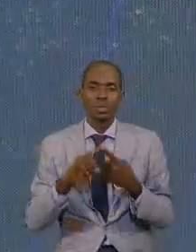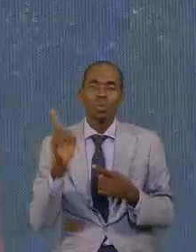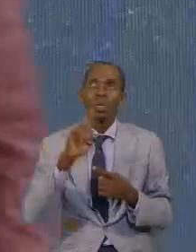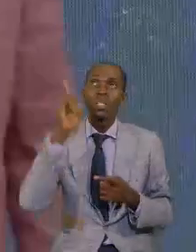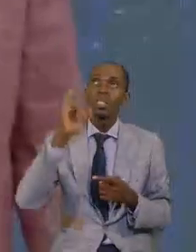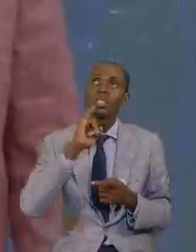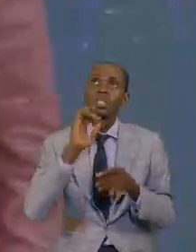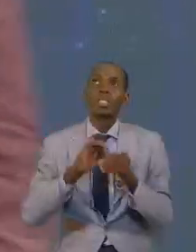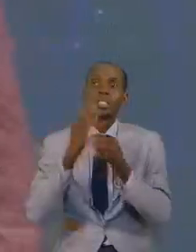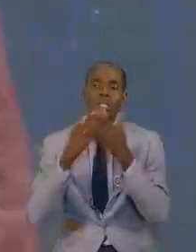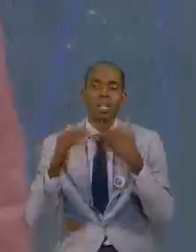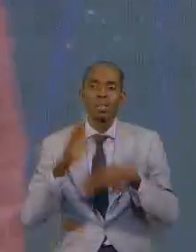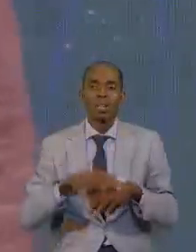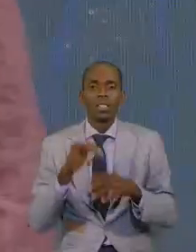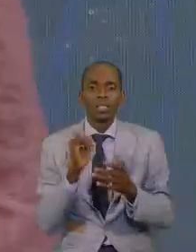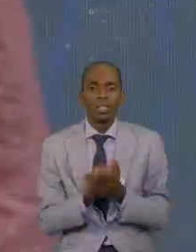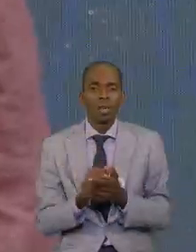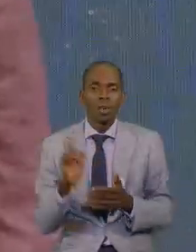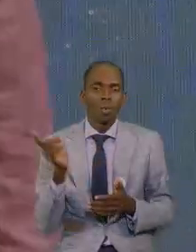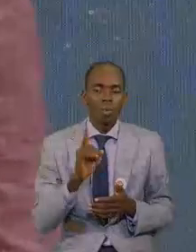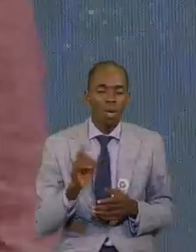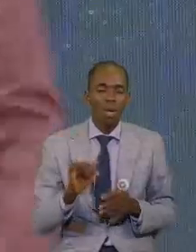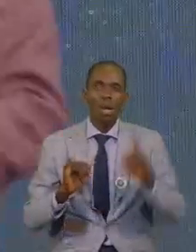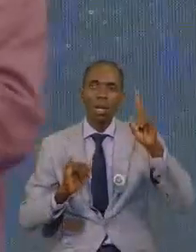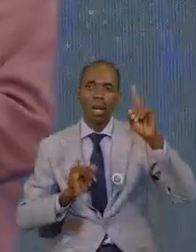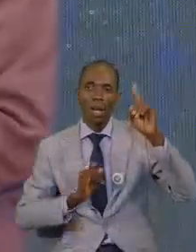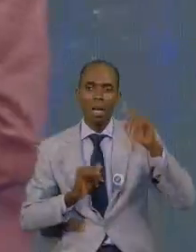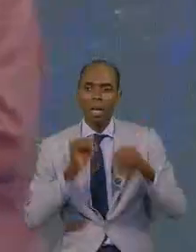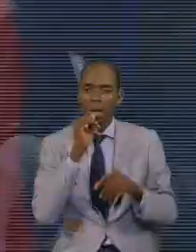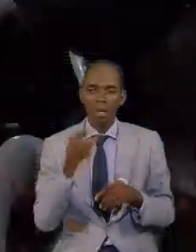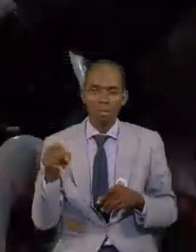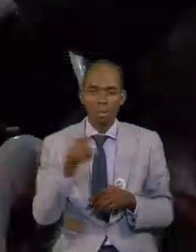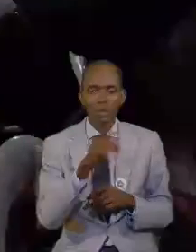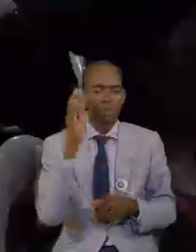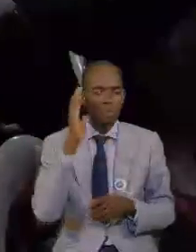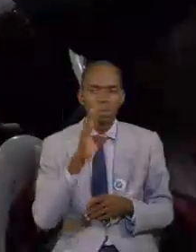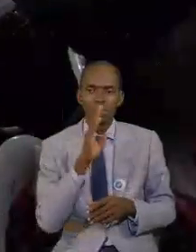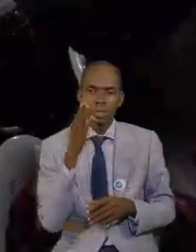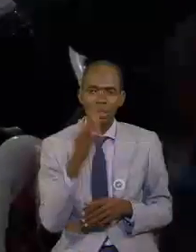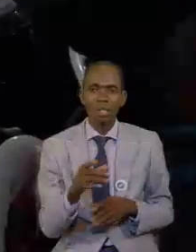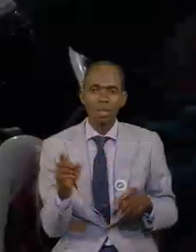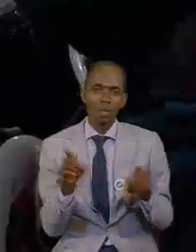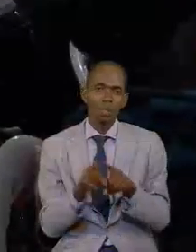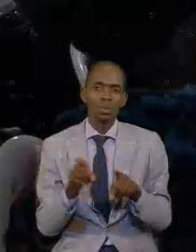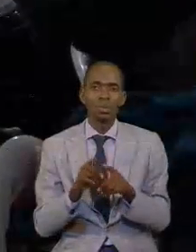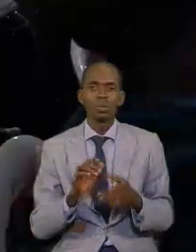That where I am, there ye may be also.